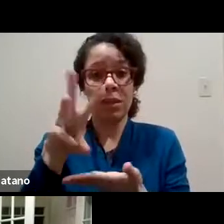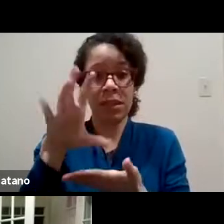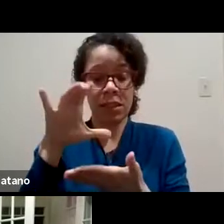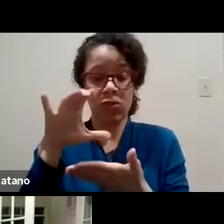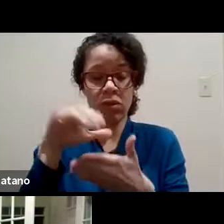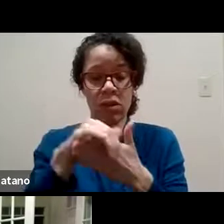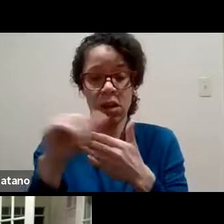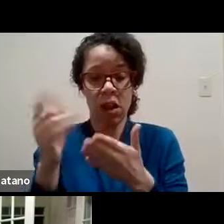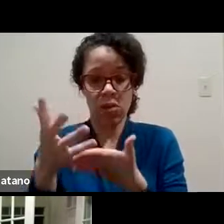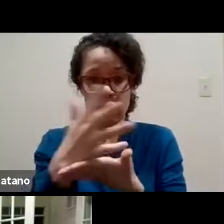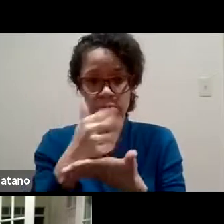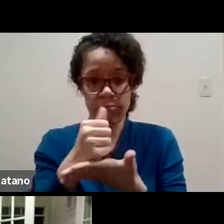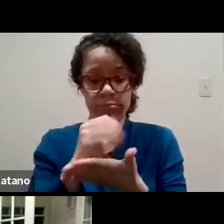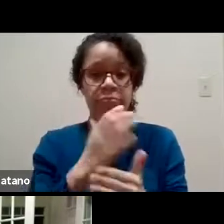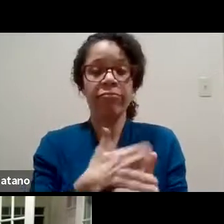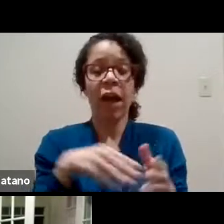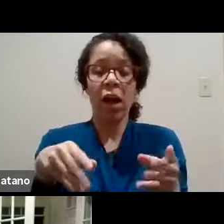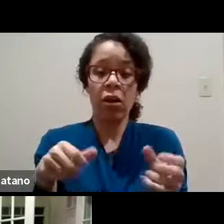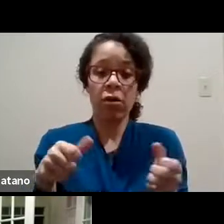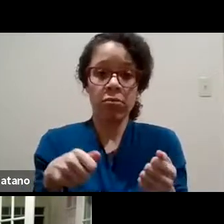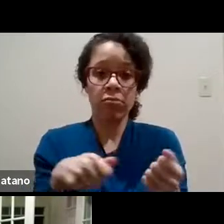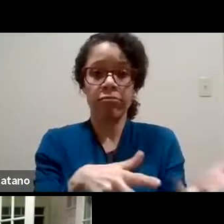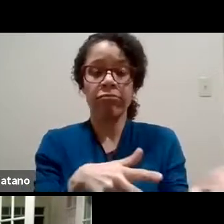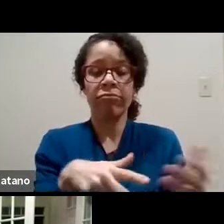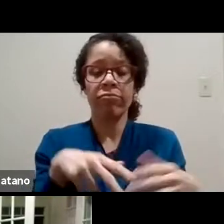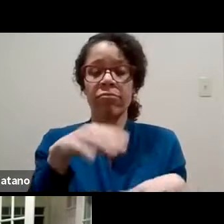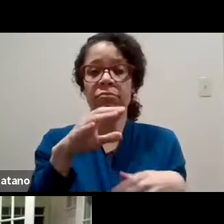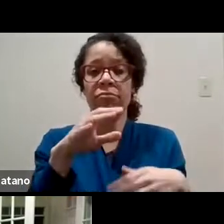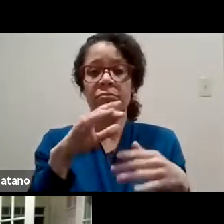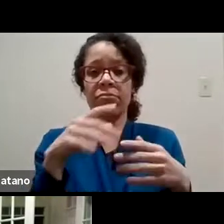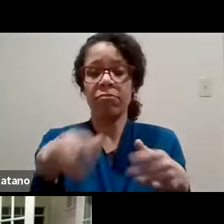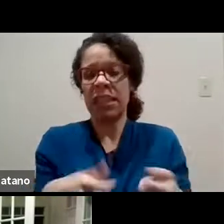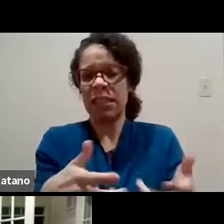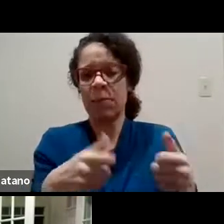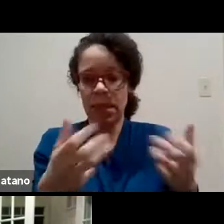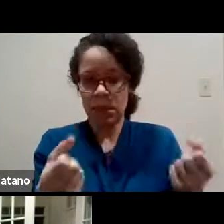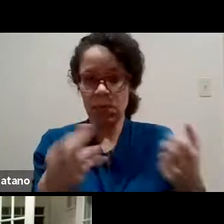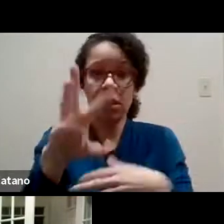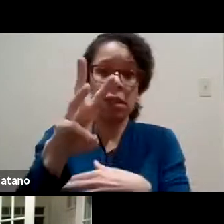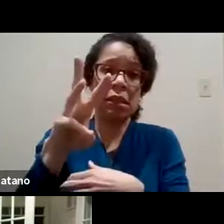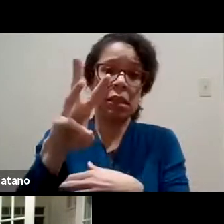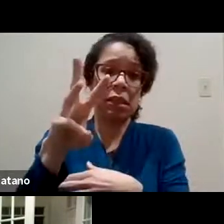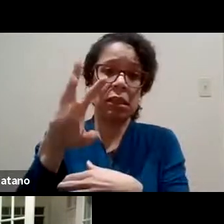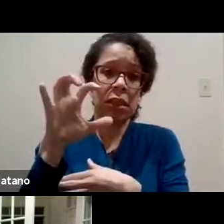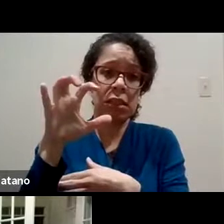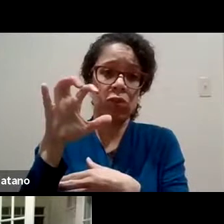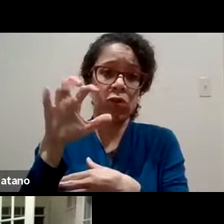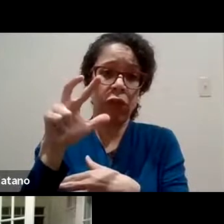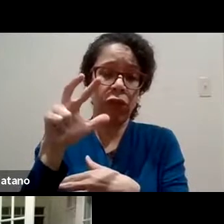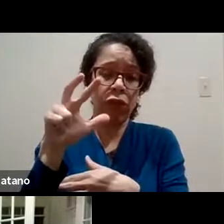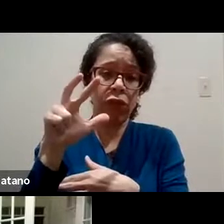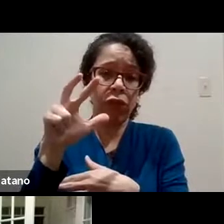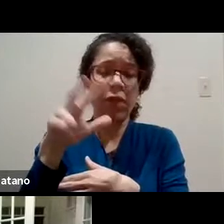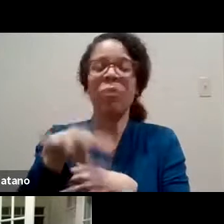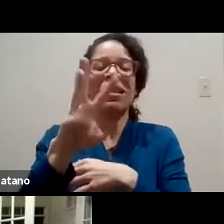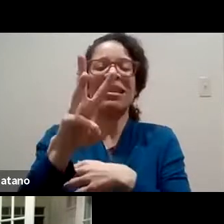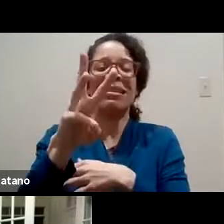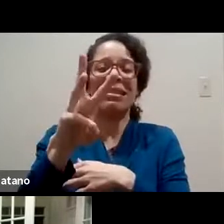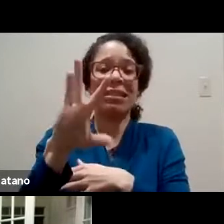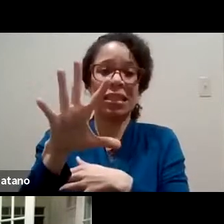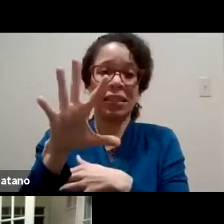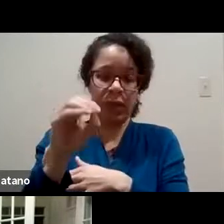and our expenses have been, if I scroll down here, only six hundred and five, six hundred and fifty dollars.